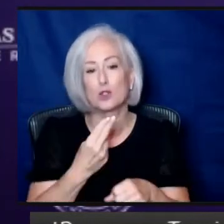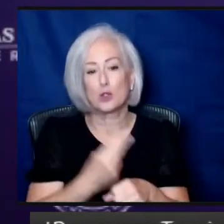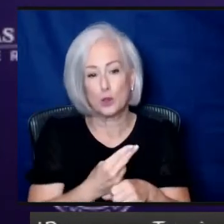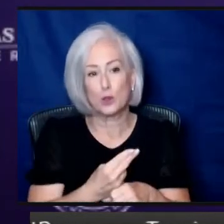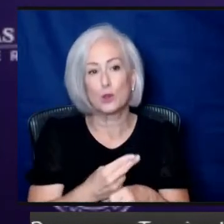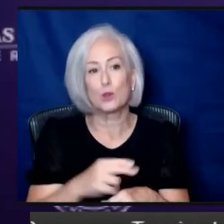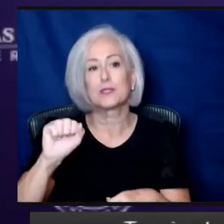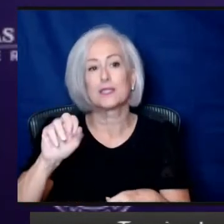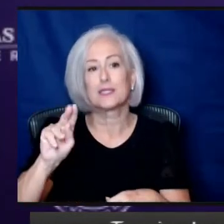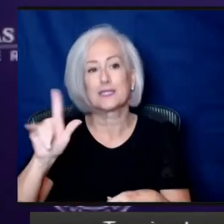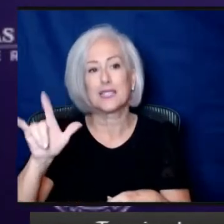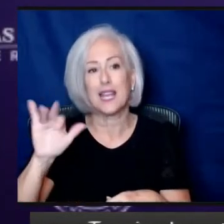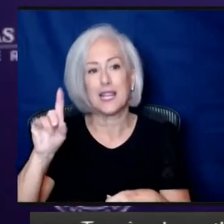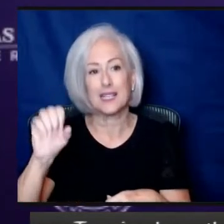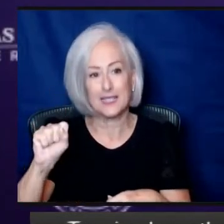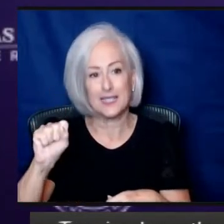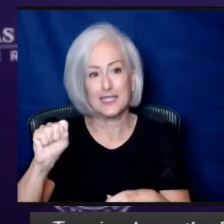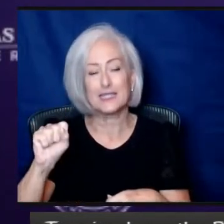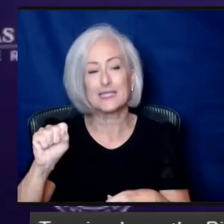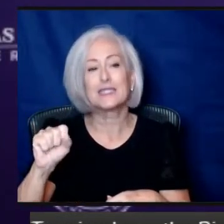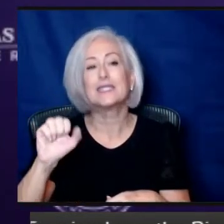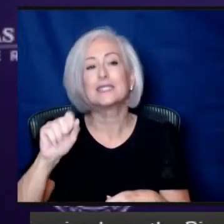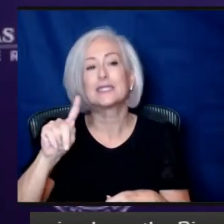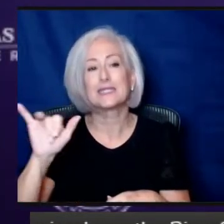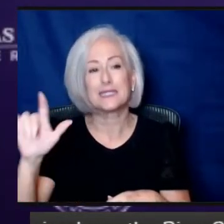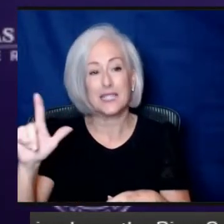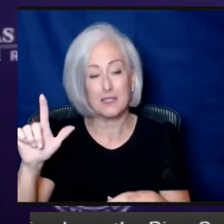glass, porcelain type of material that can be